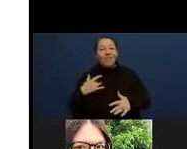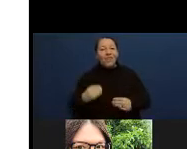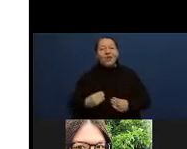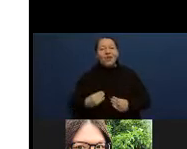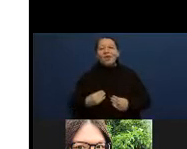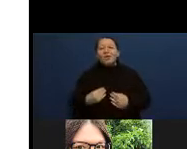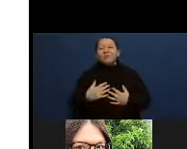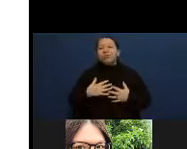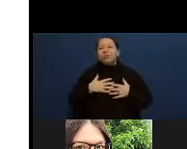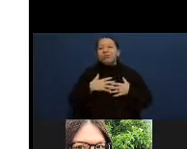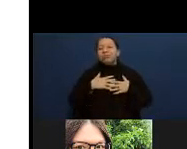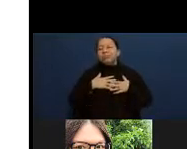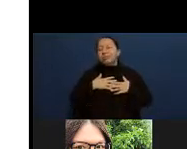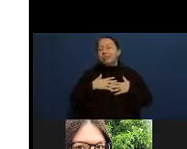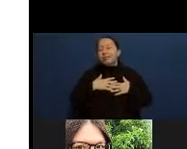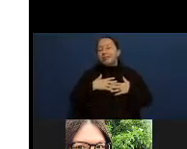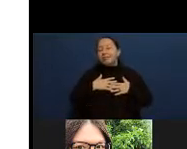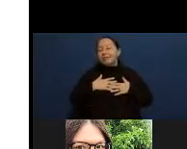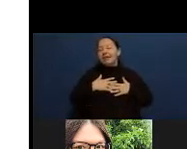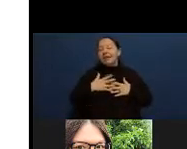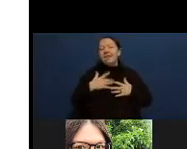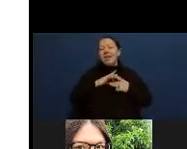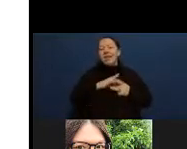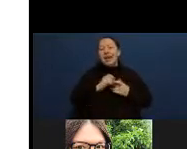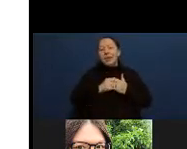connected to my home.